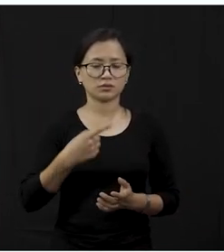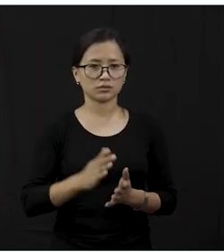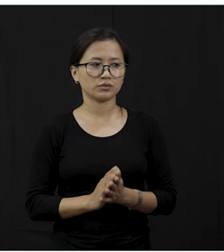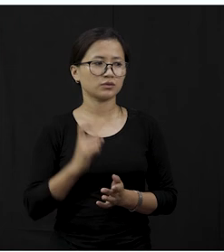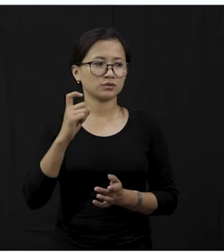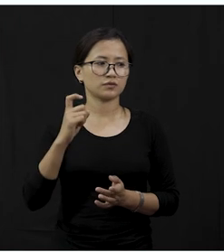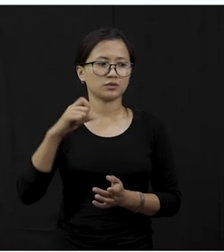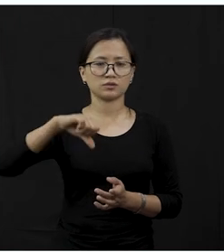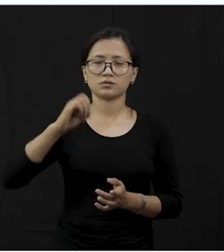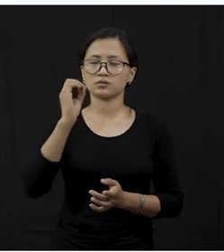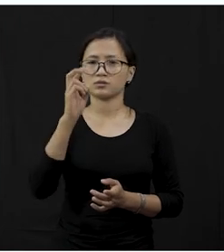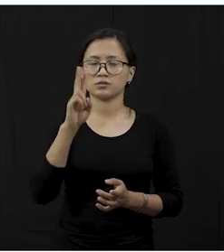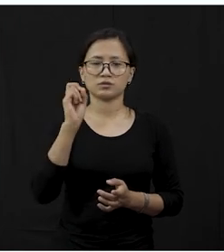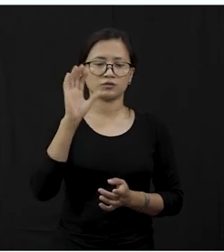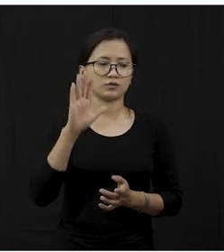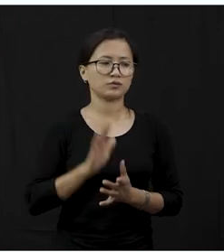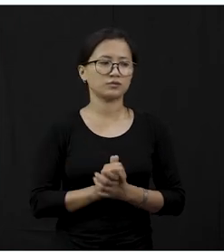have